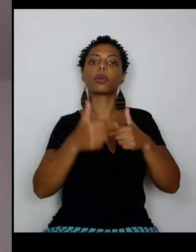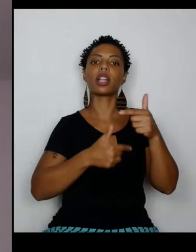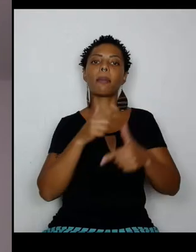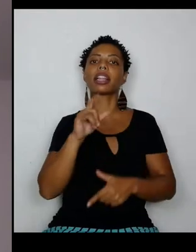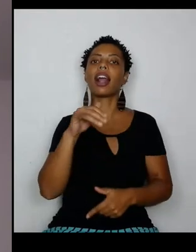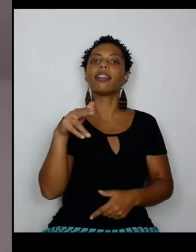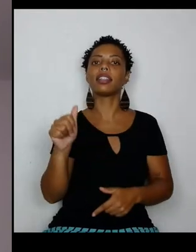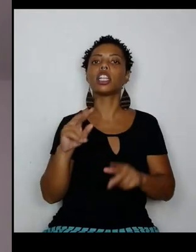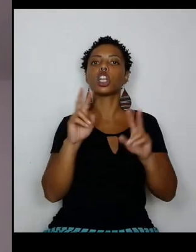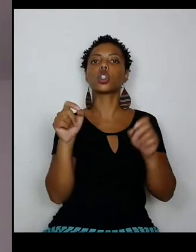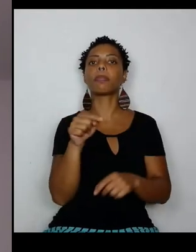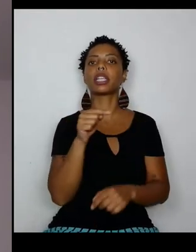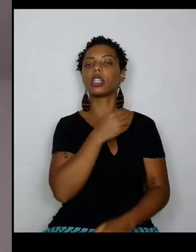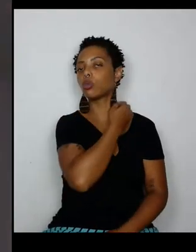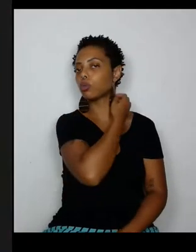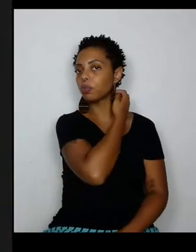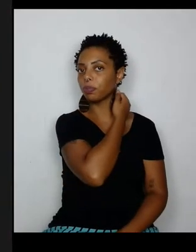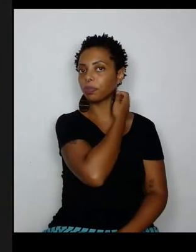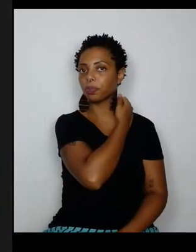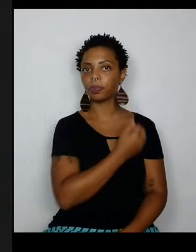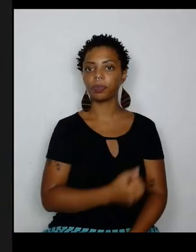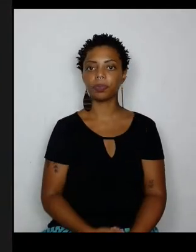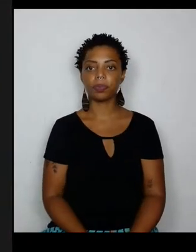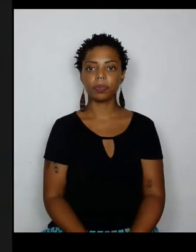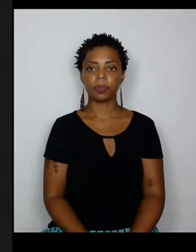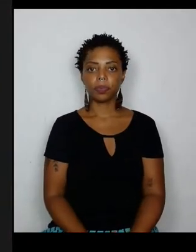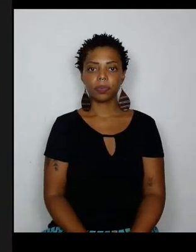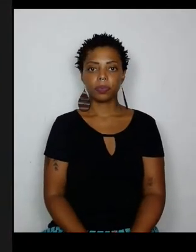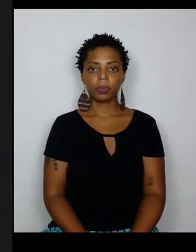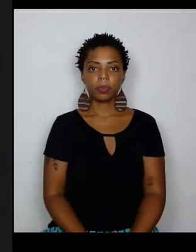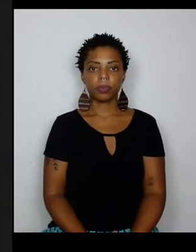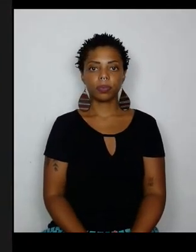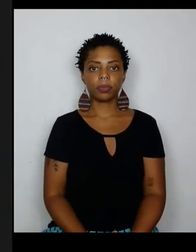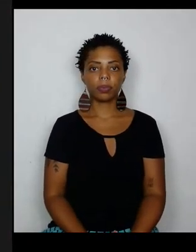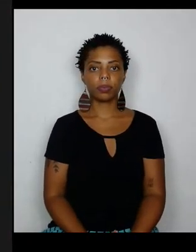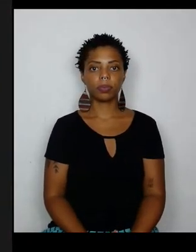lina bobarti's work and her glass is also in that regard